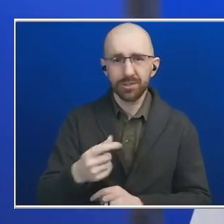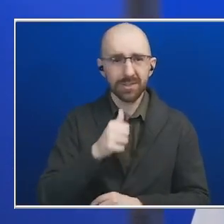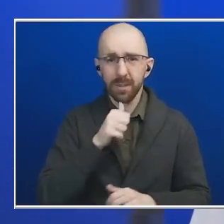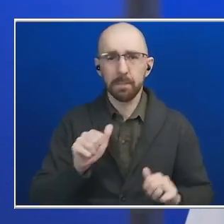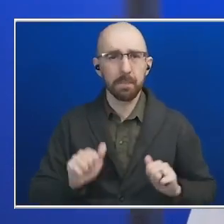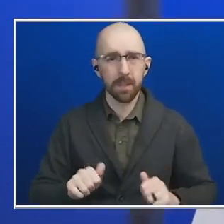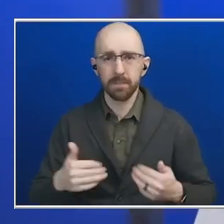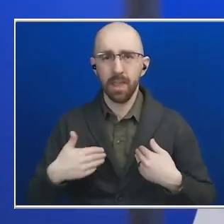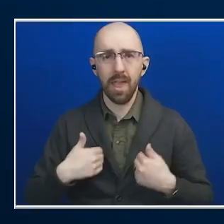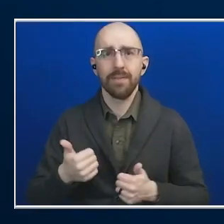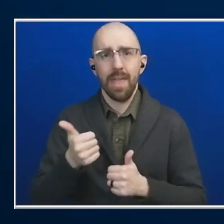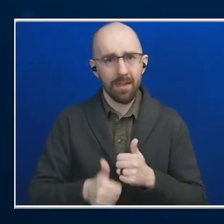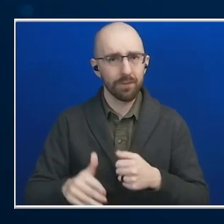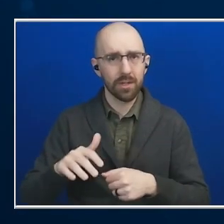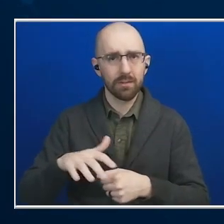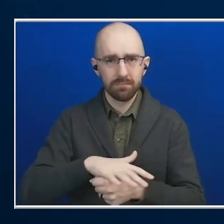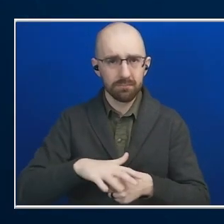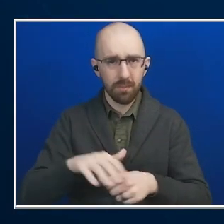location.